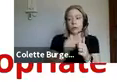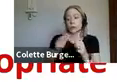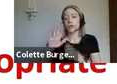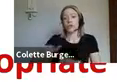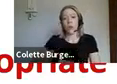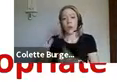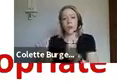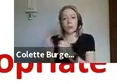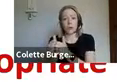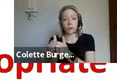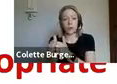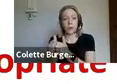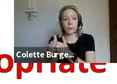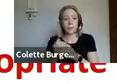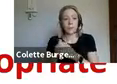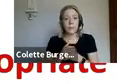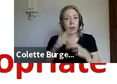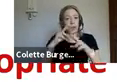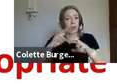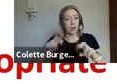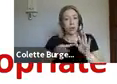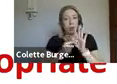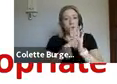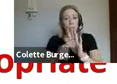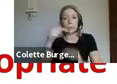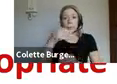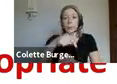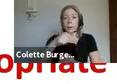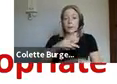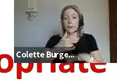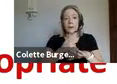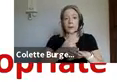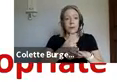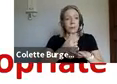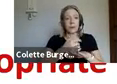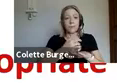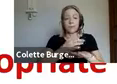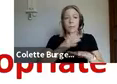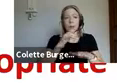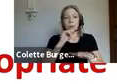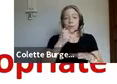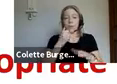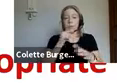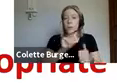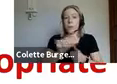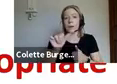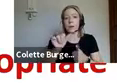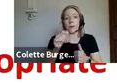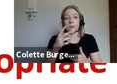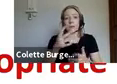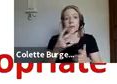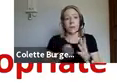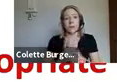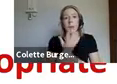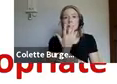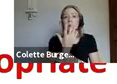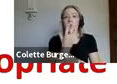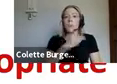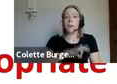practices. Research shows that this is the type of setting where there will be greater developmental benefits for children.